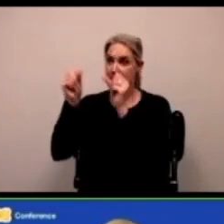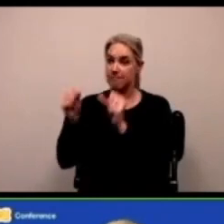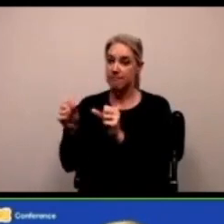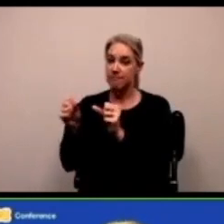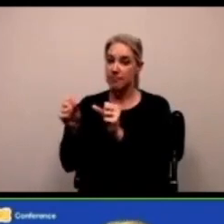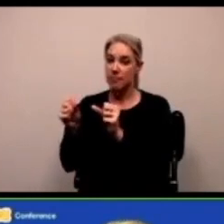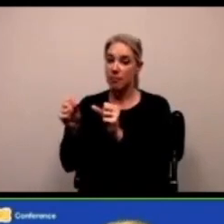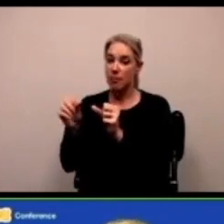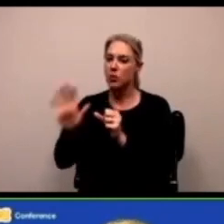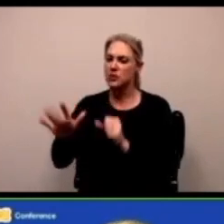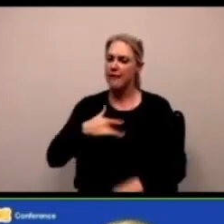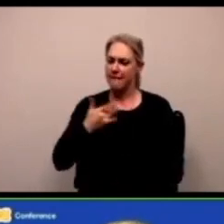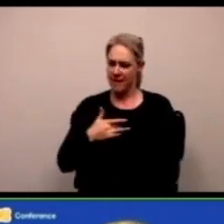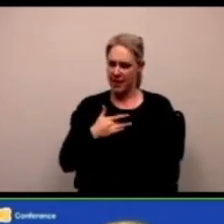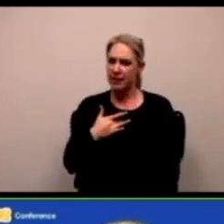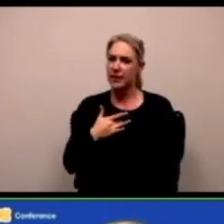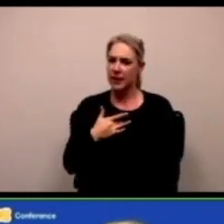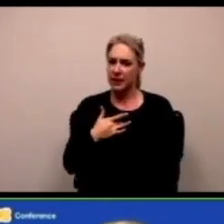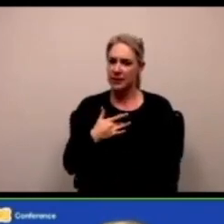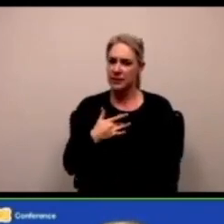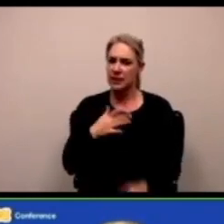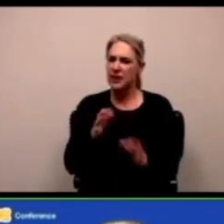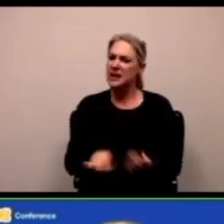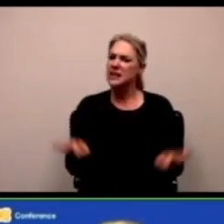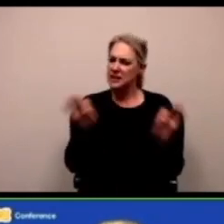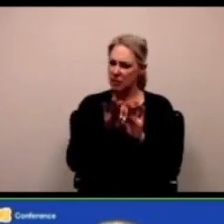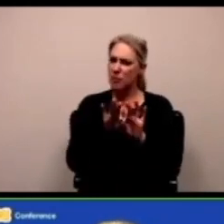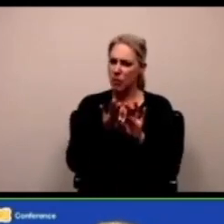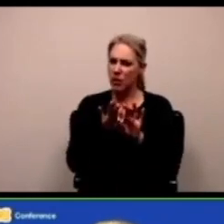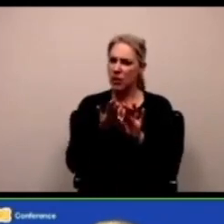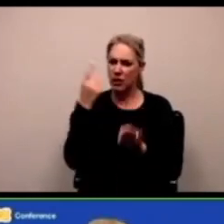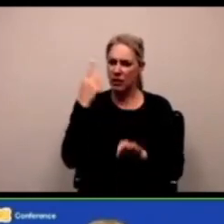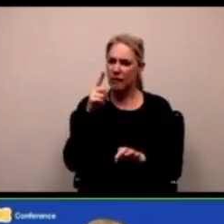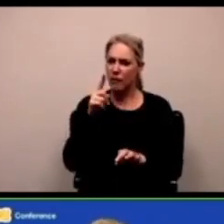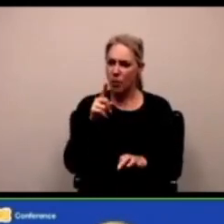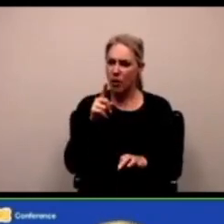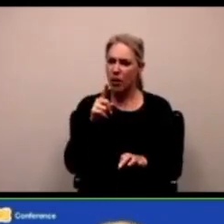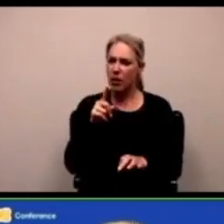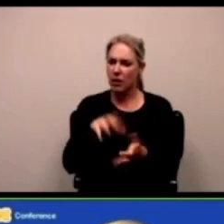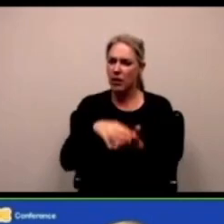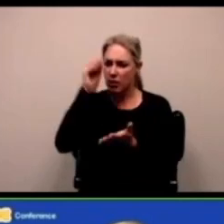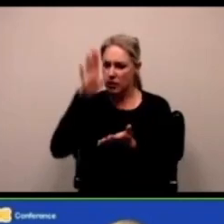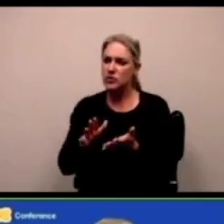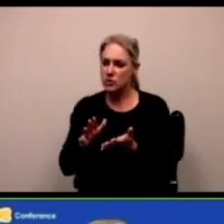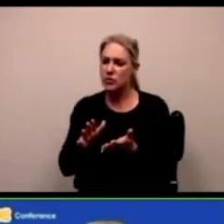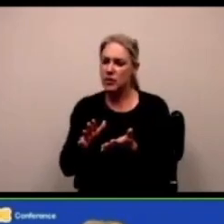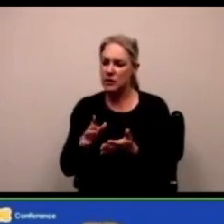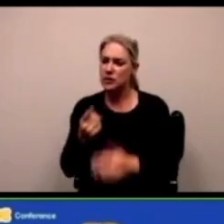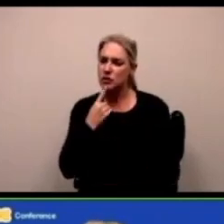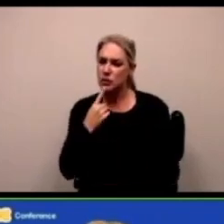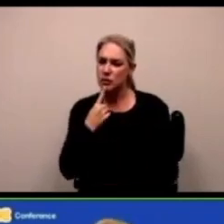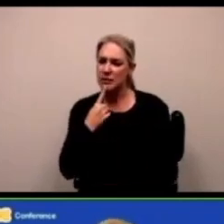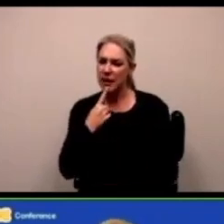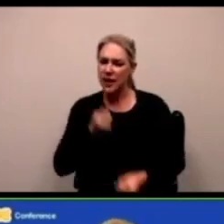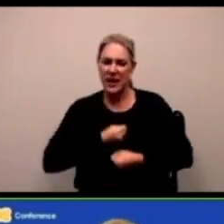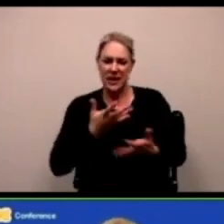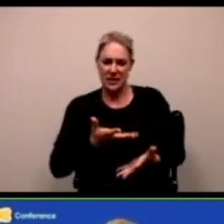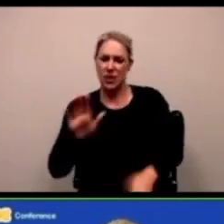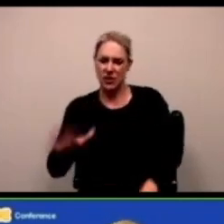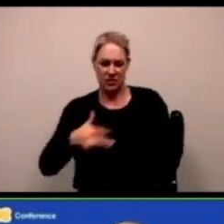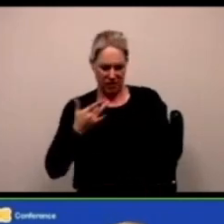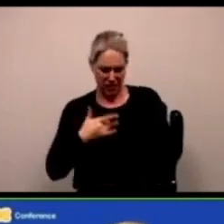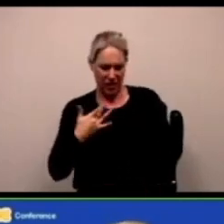of how they're feeling. And I think it's really important to be able to say, how are you feeling today? Because their emotions do